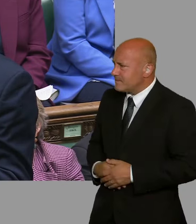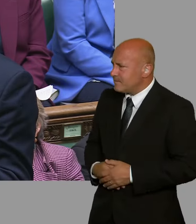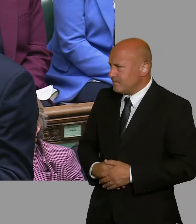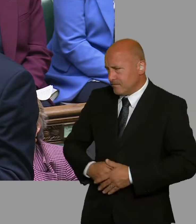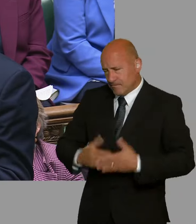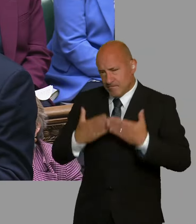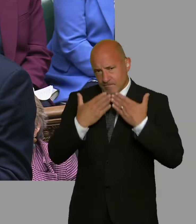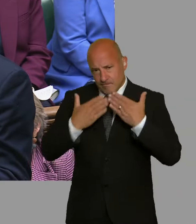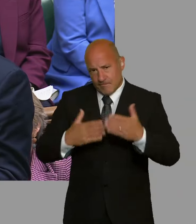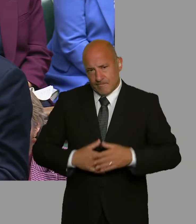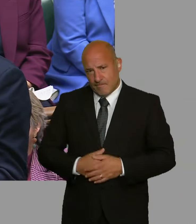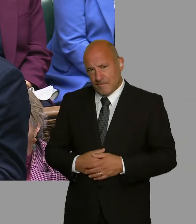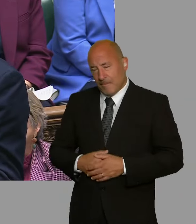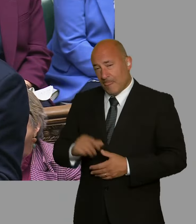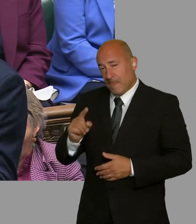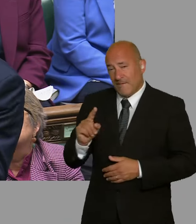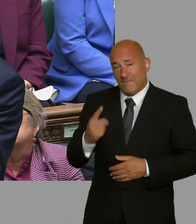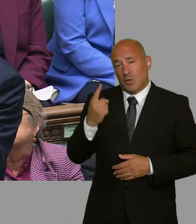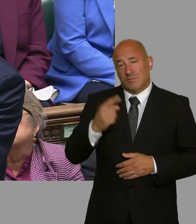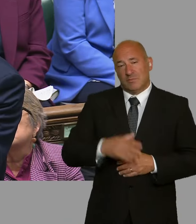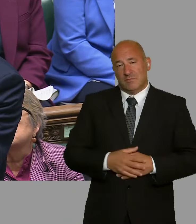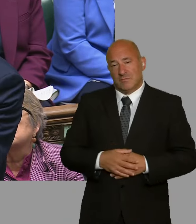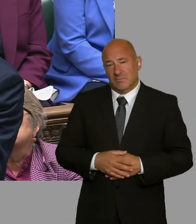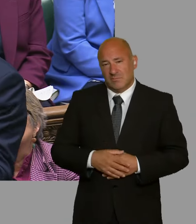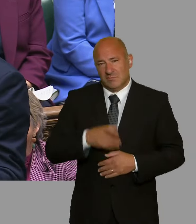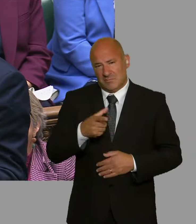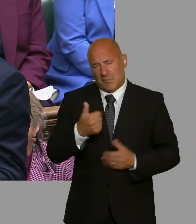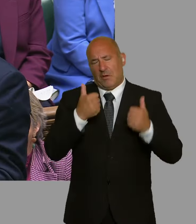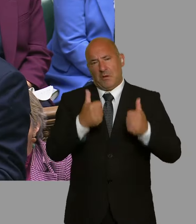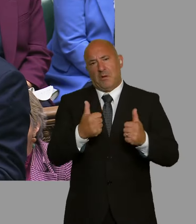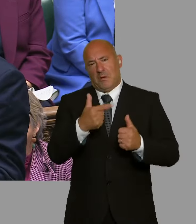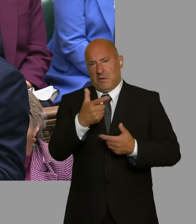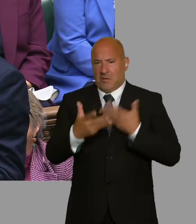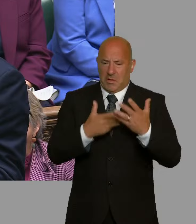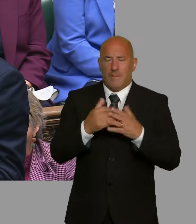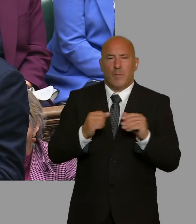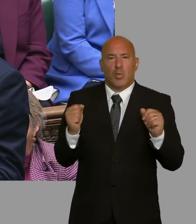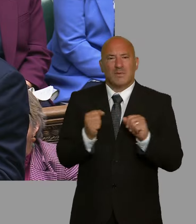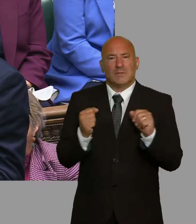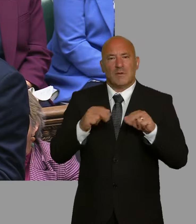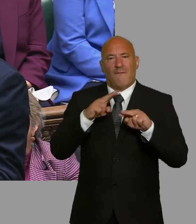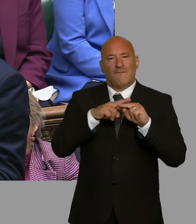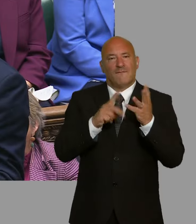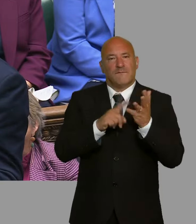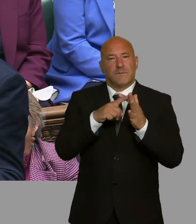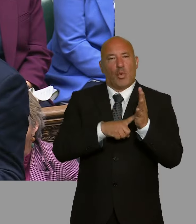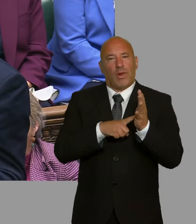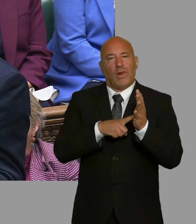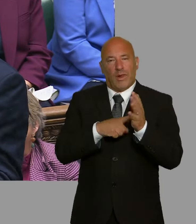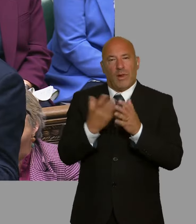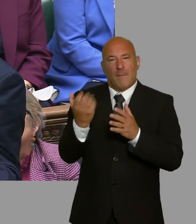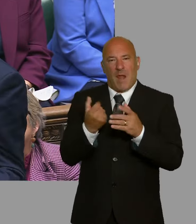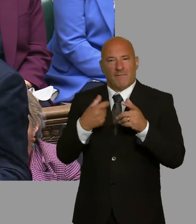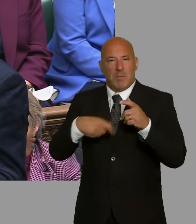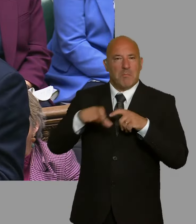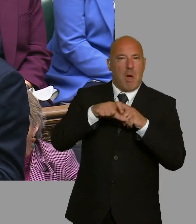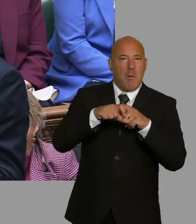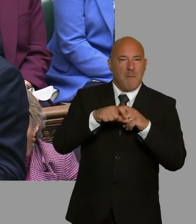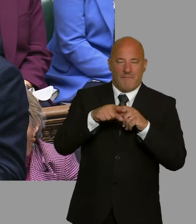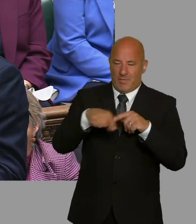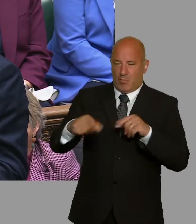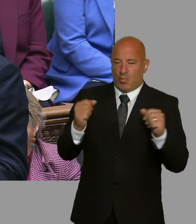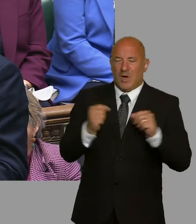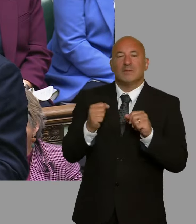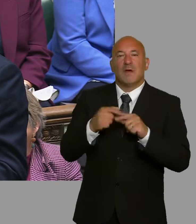reserve our full judgment. But, Mr. Speaker, can I recognise the efforts of the Prime Minister to pull out all the